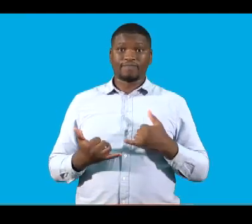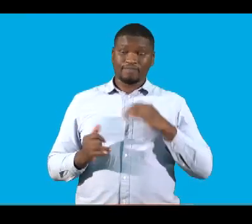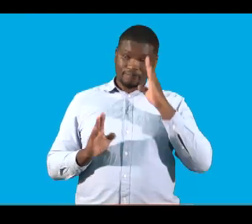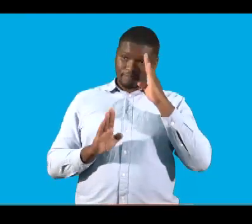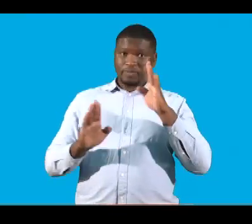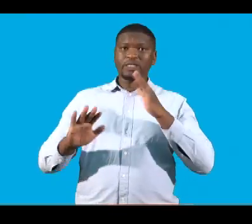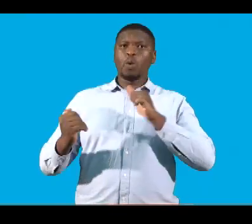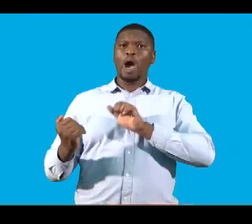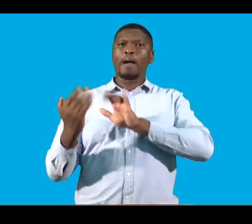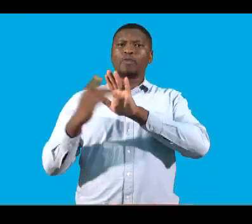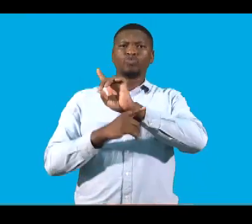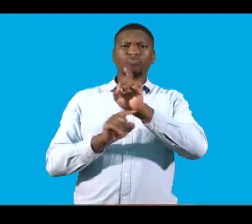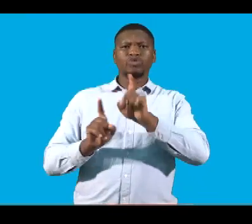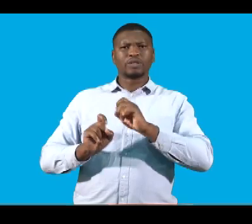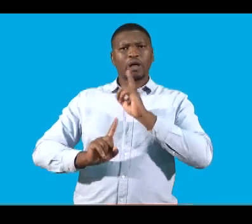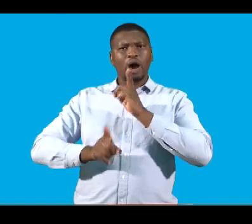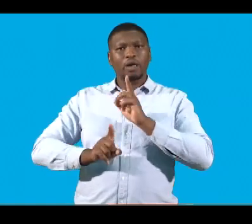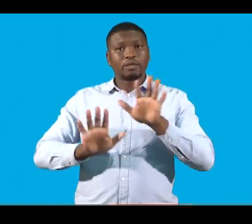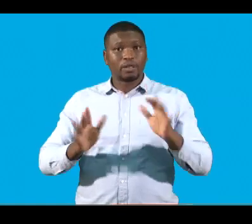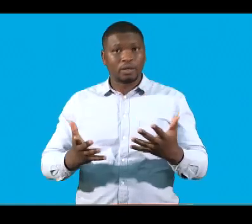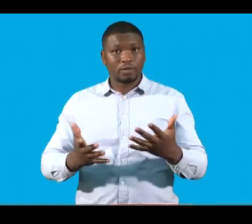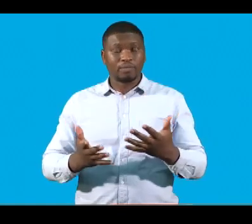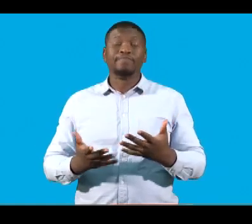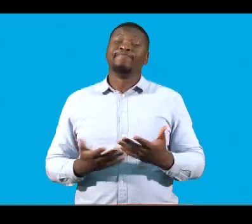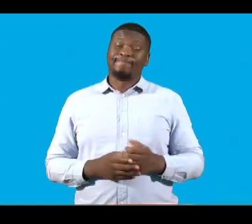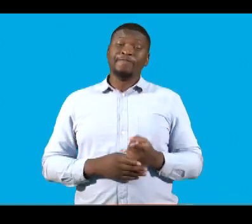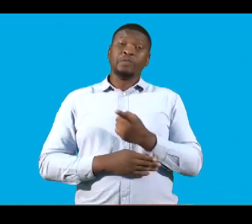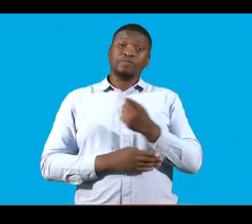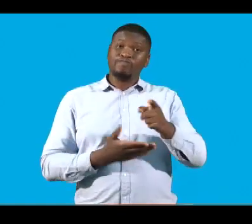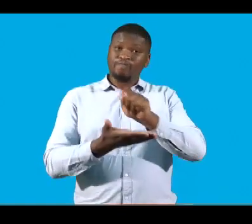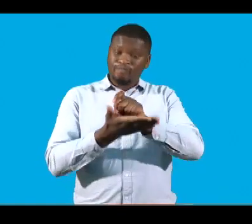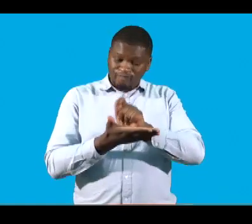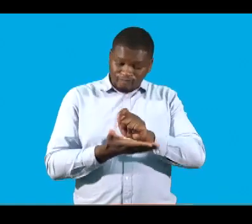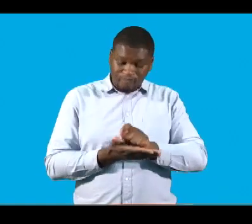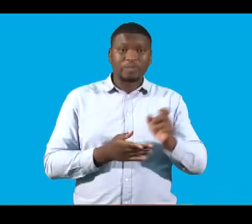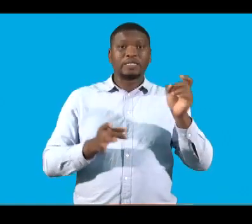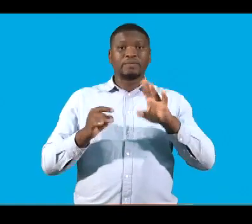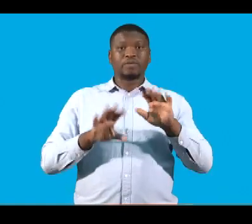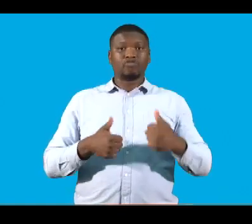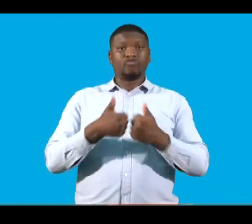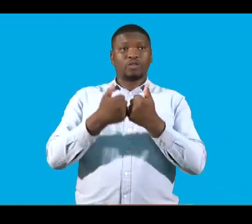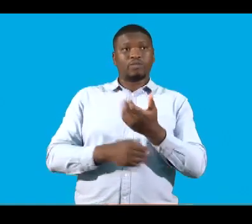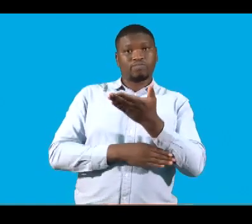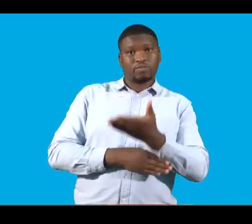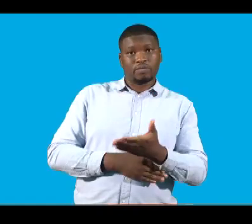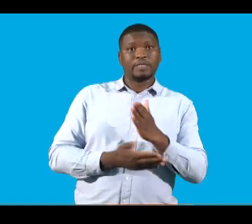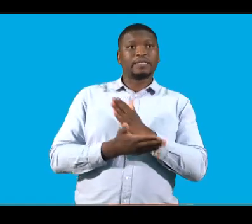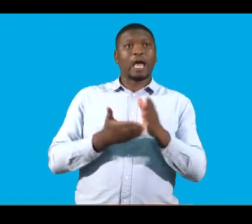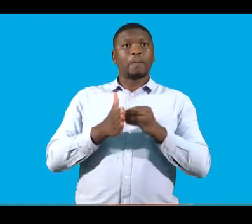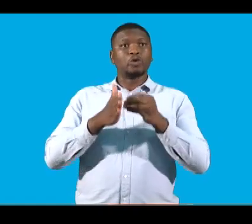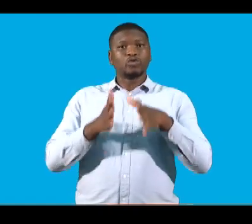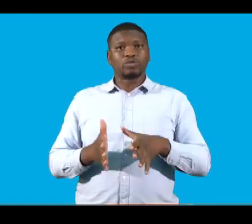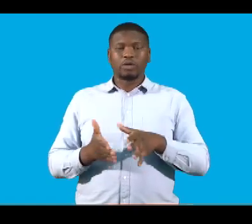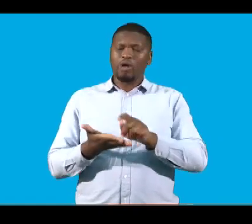Now, let's look at how to approach these questions. When you write an essay, these are some of the problems. Learners often